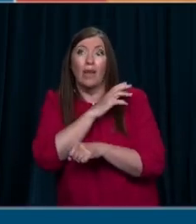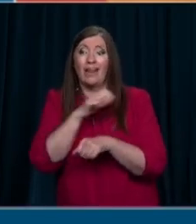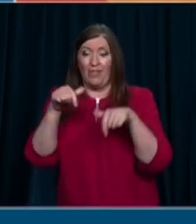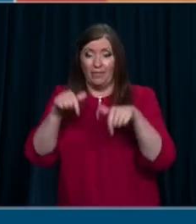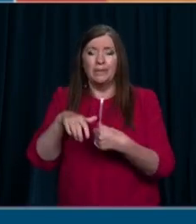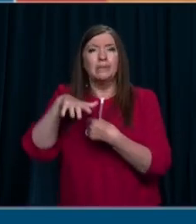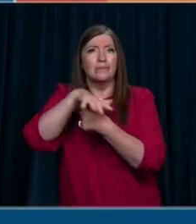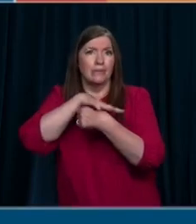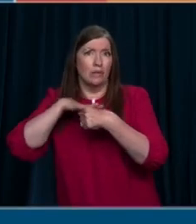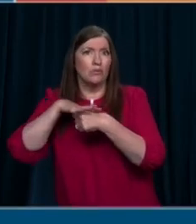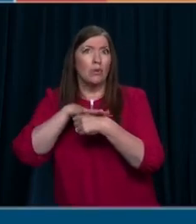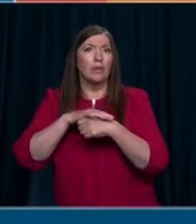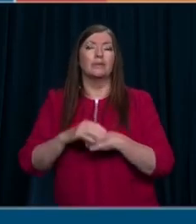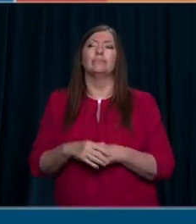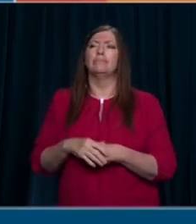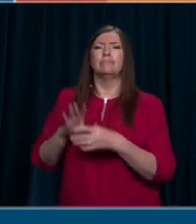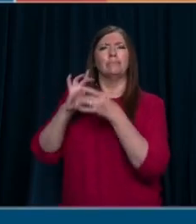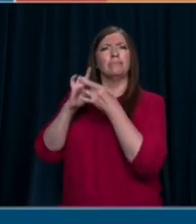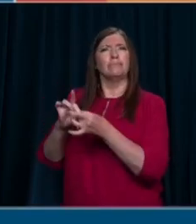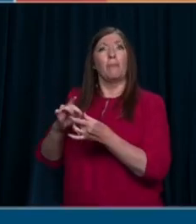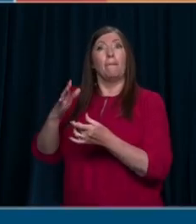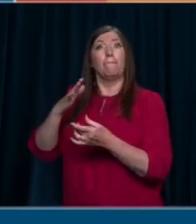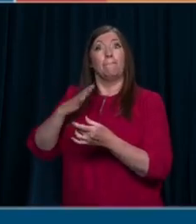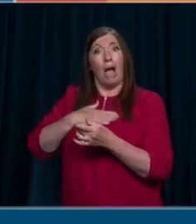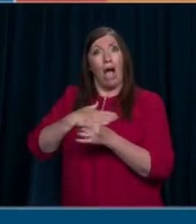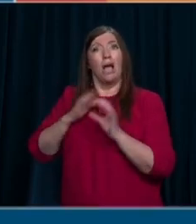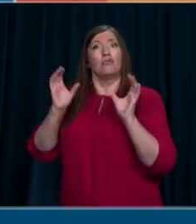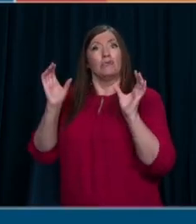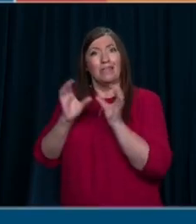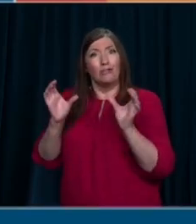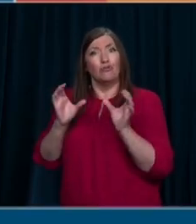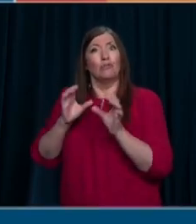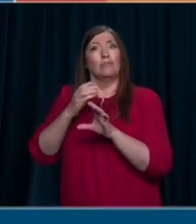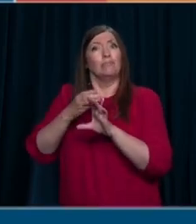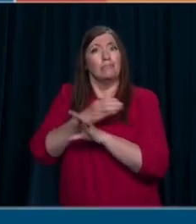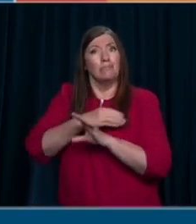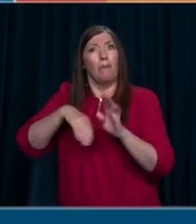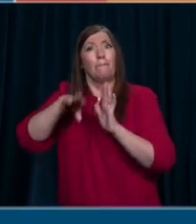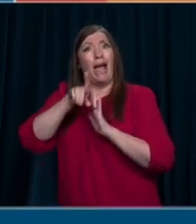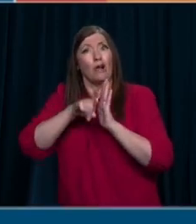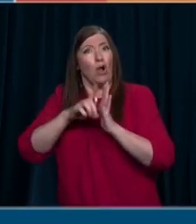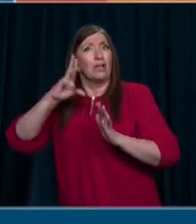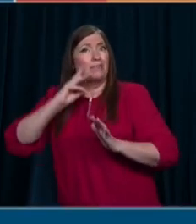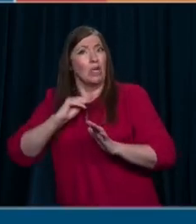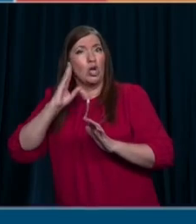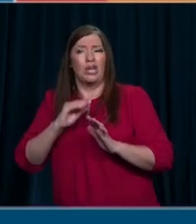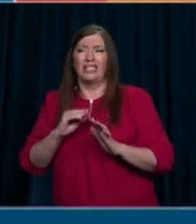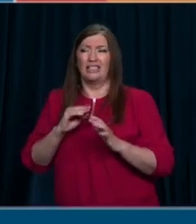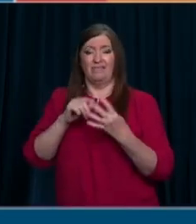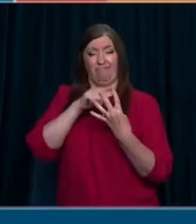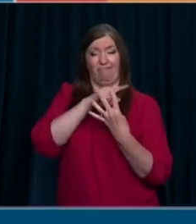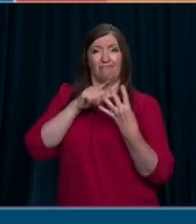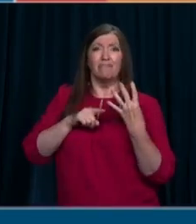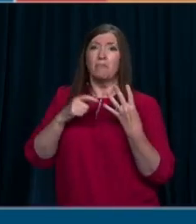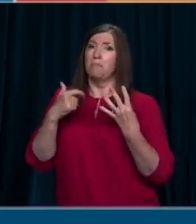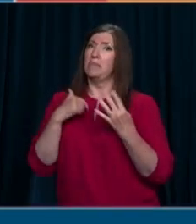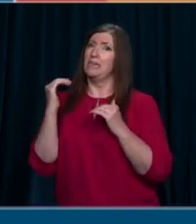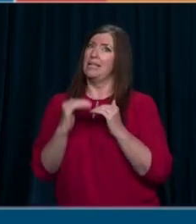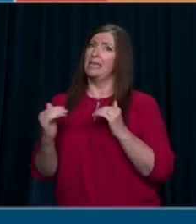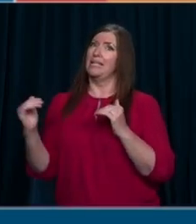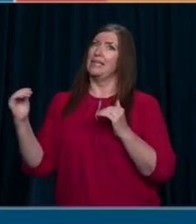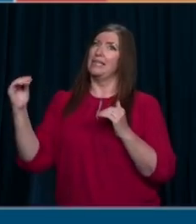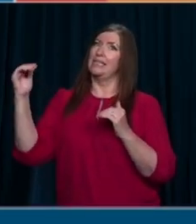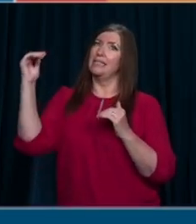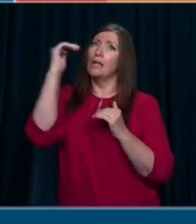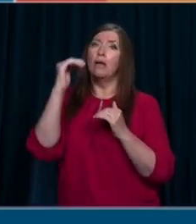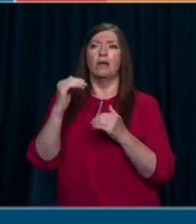district. And when it comes to my credentials, they far exceed everyone else on this stage in solving the